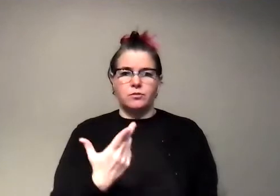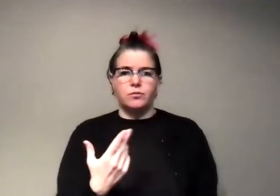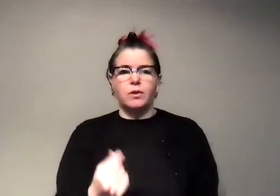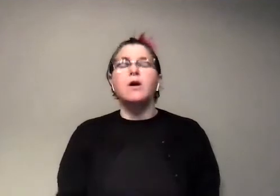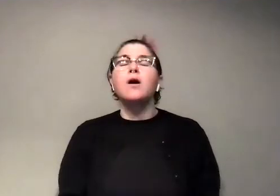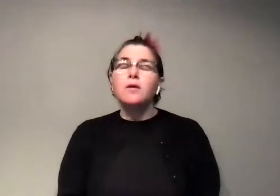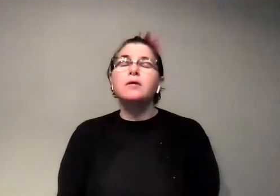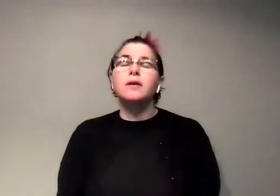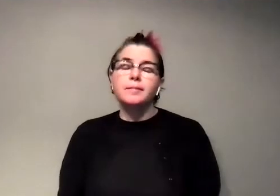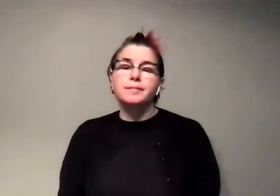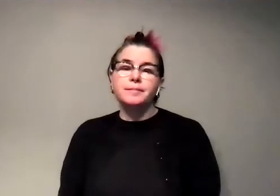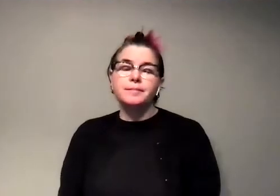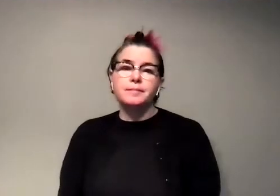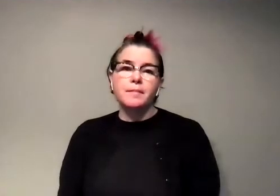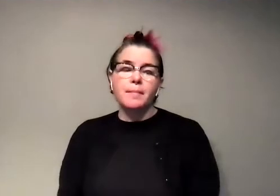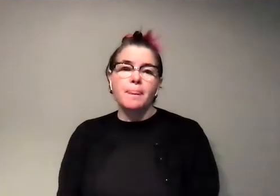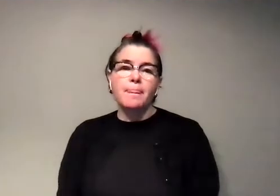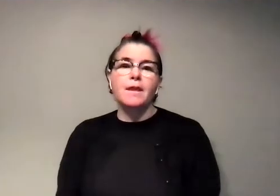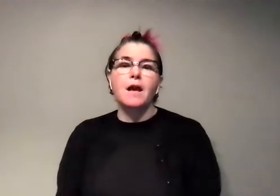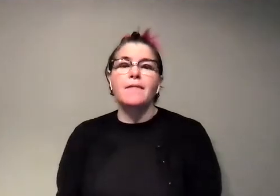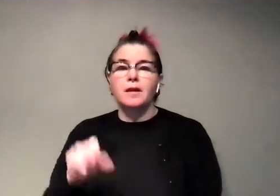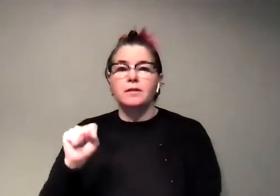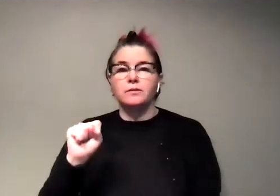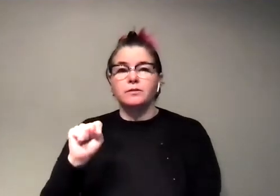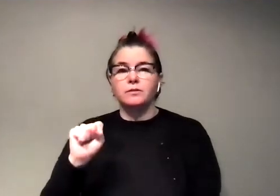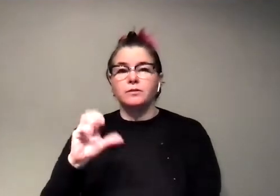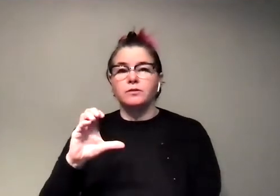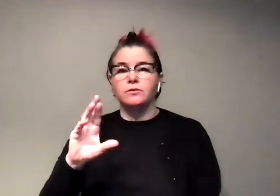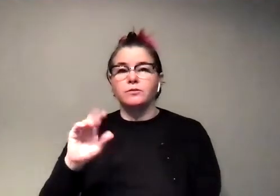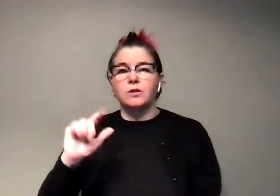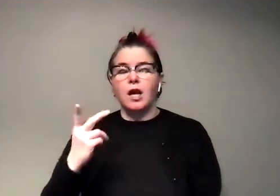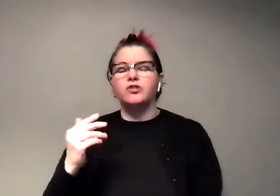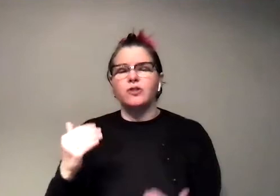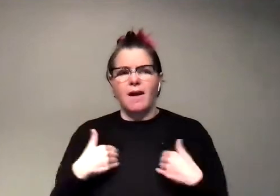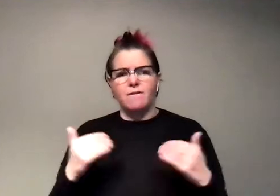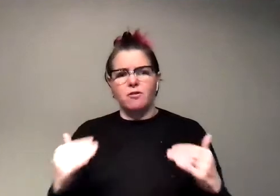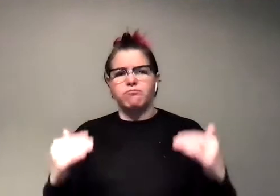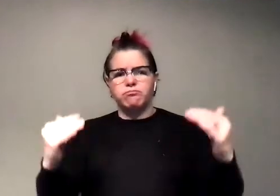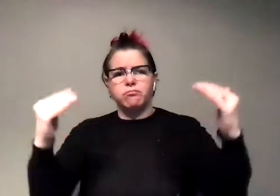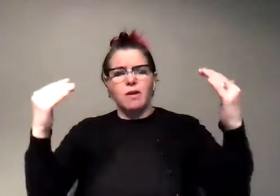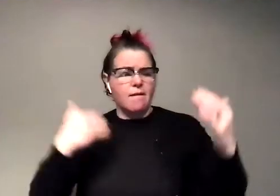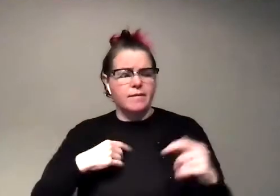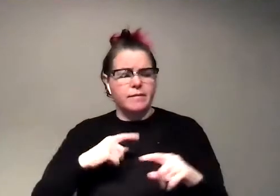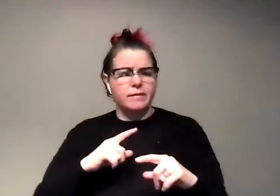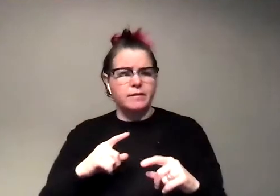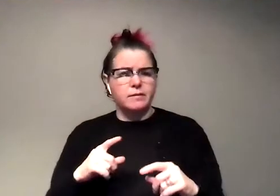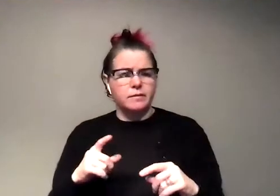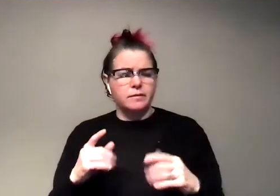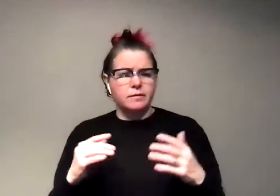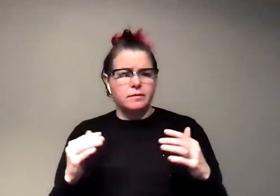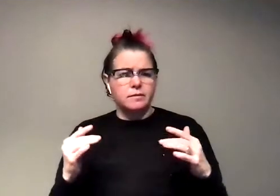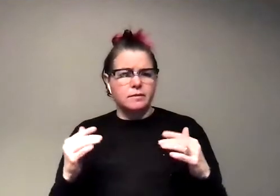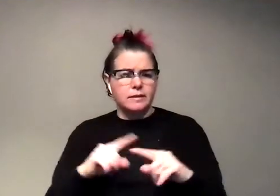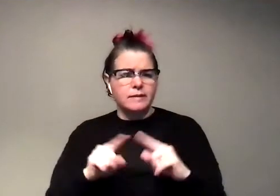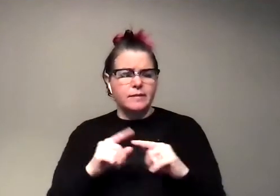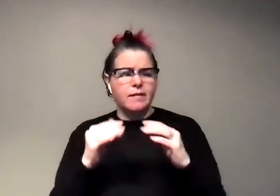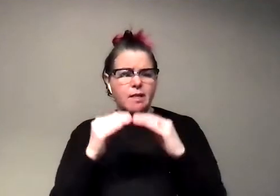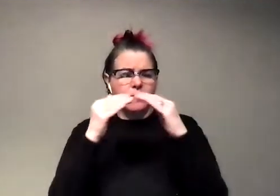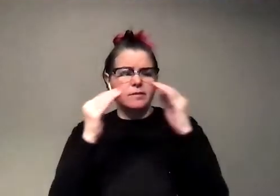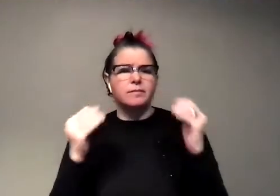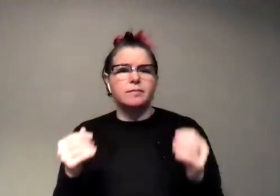Okay, yeah. Well, I think Scratch does scale up Oh, good. pretty well. I still think